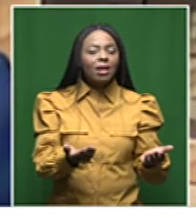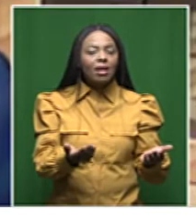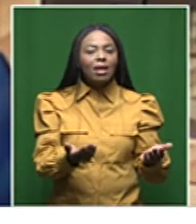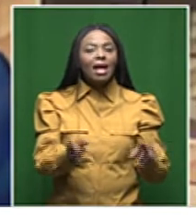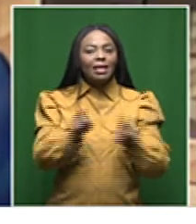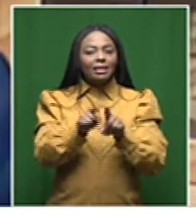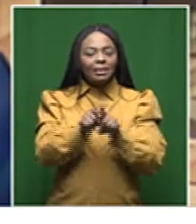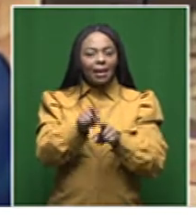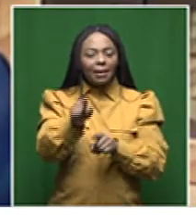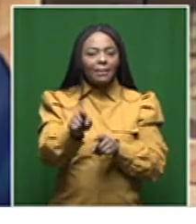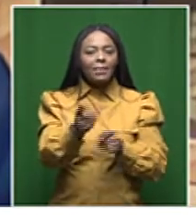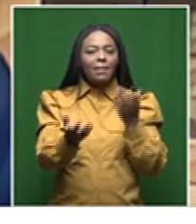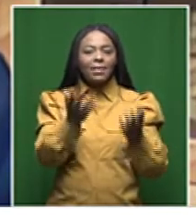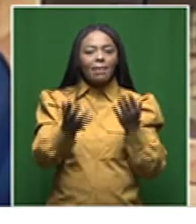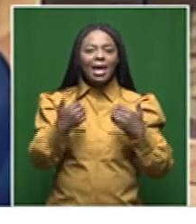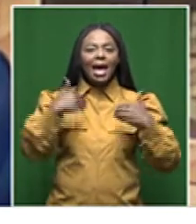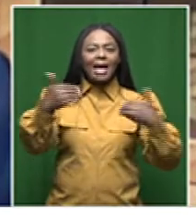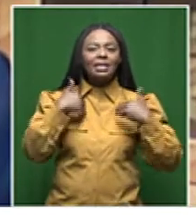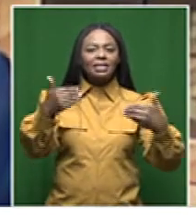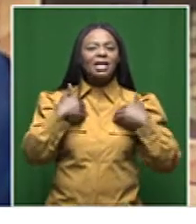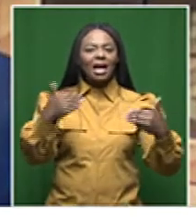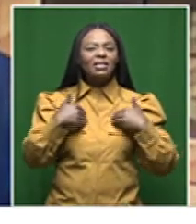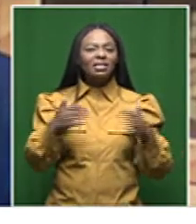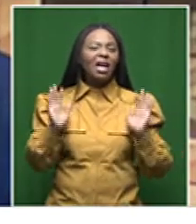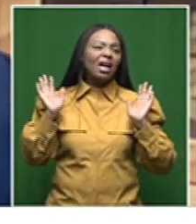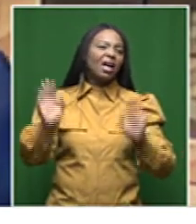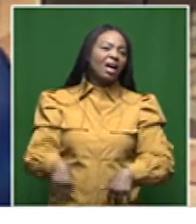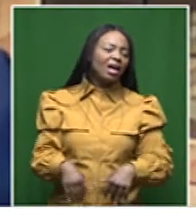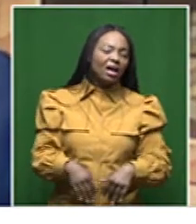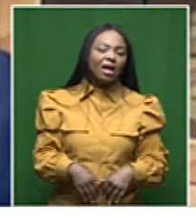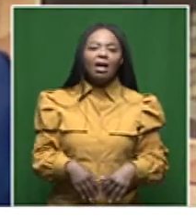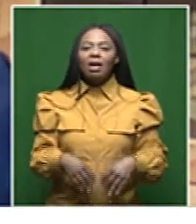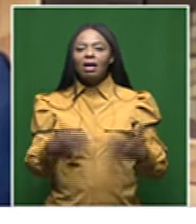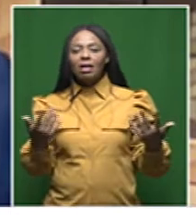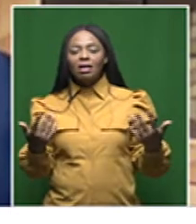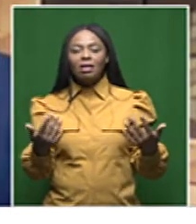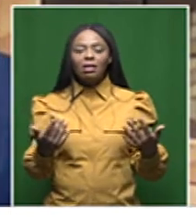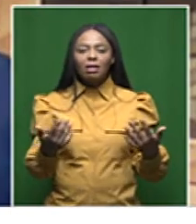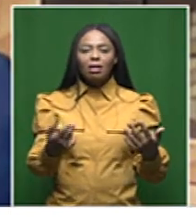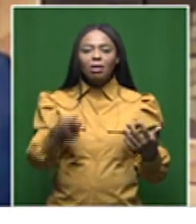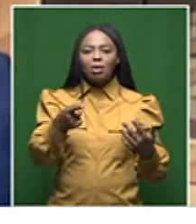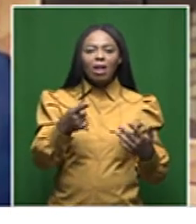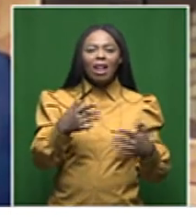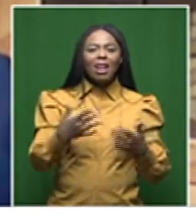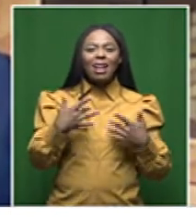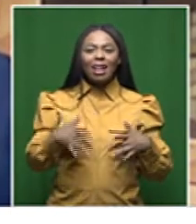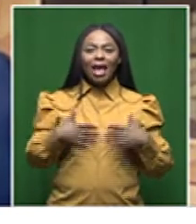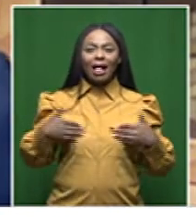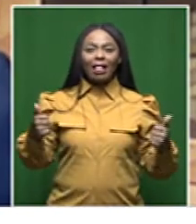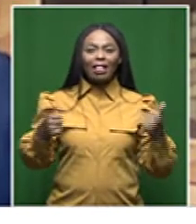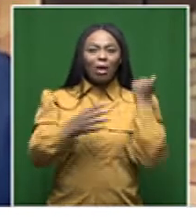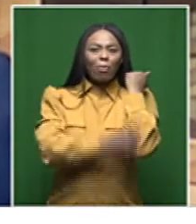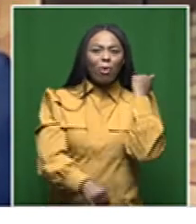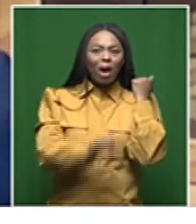obese individual with lack of exercise or bad, or let me say not bad, but poor lifestyle,